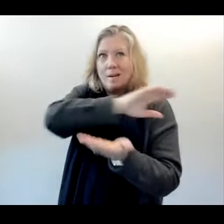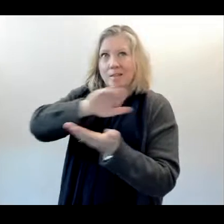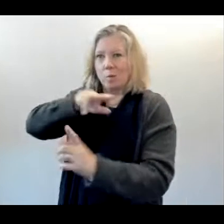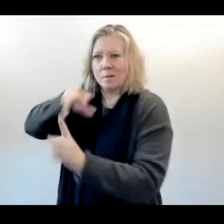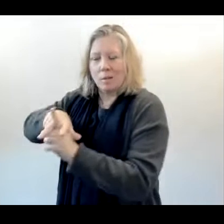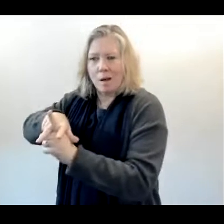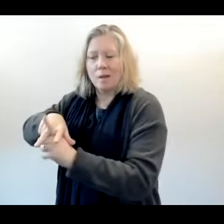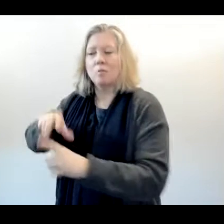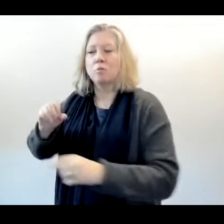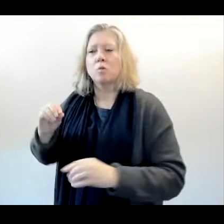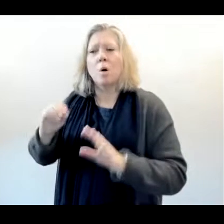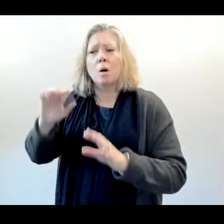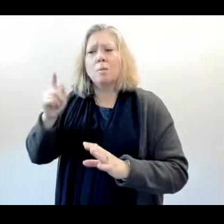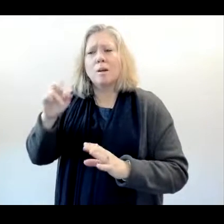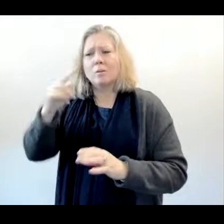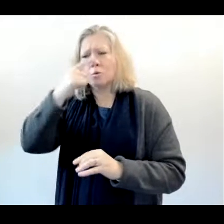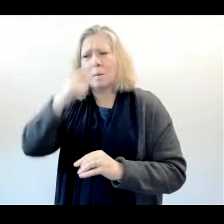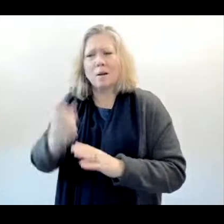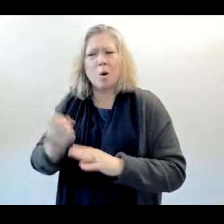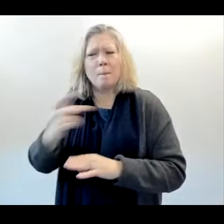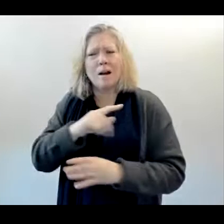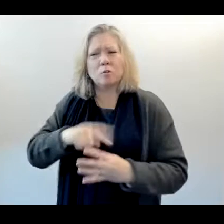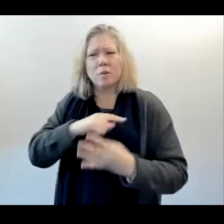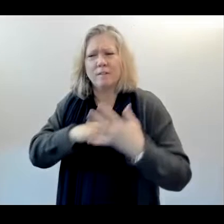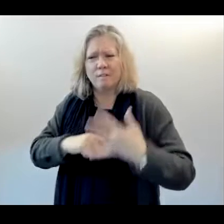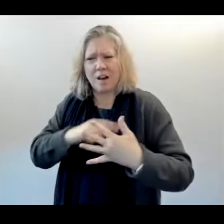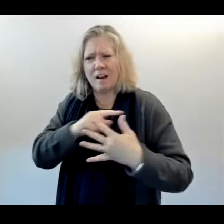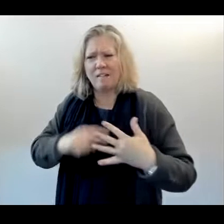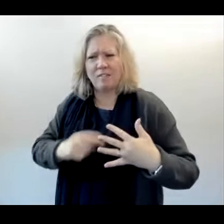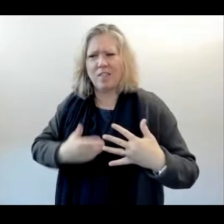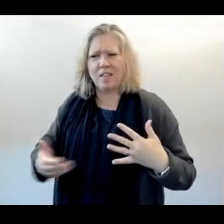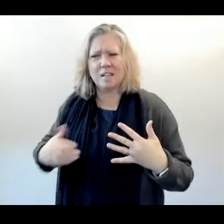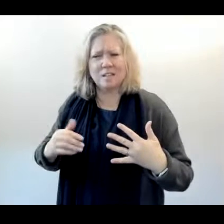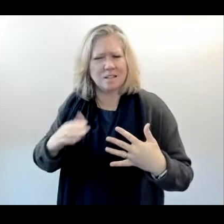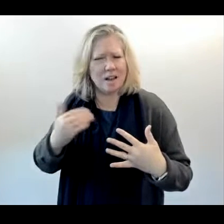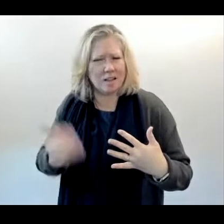go back to the 5 things that we're actually voting on today, just to remind us what's